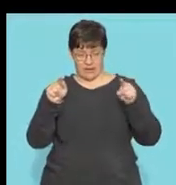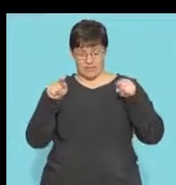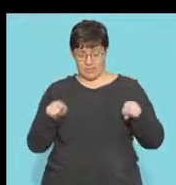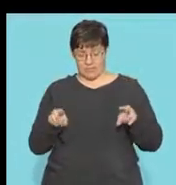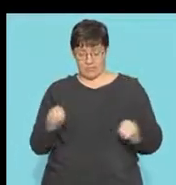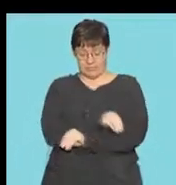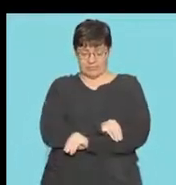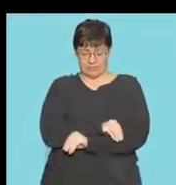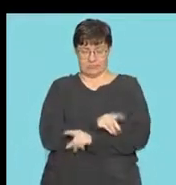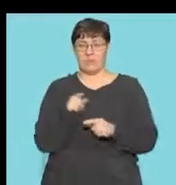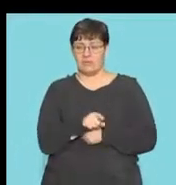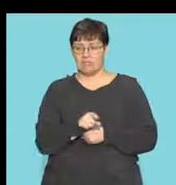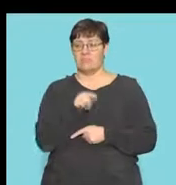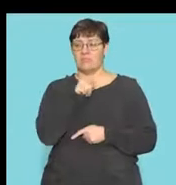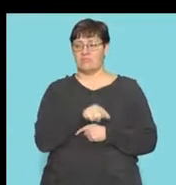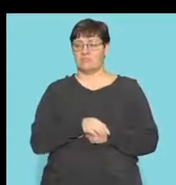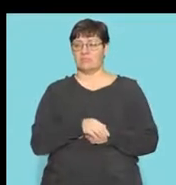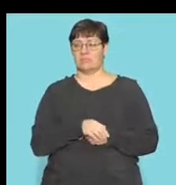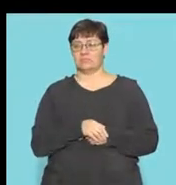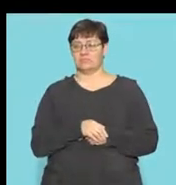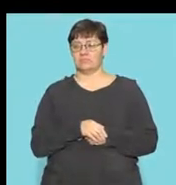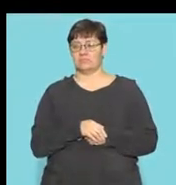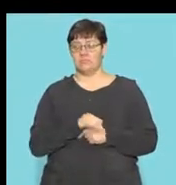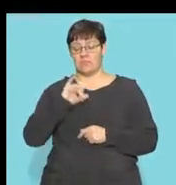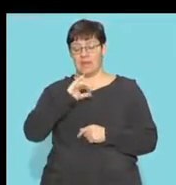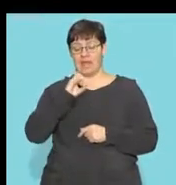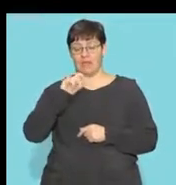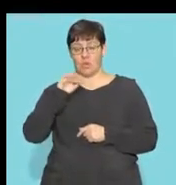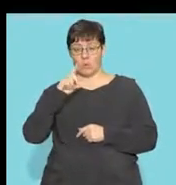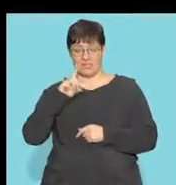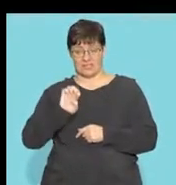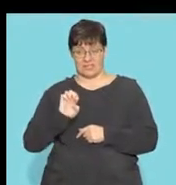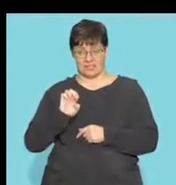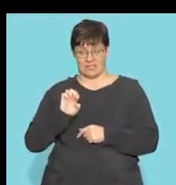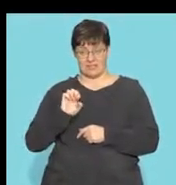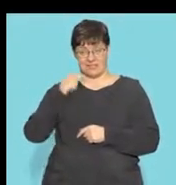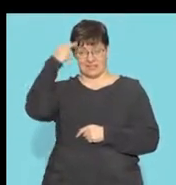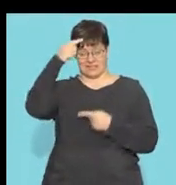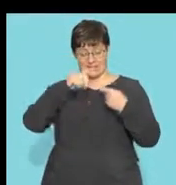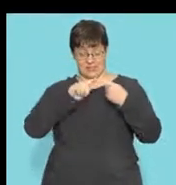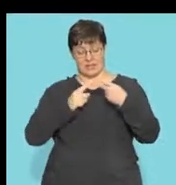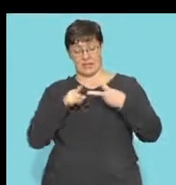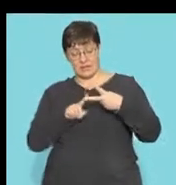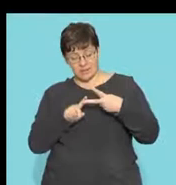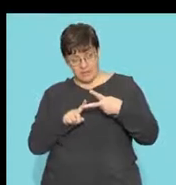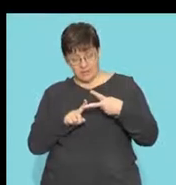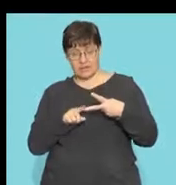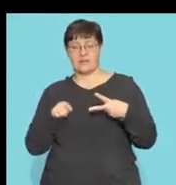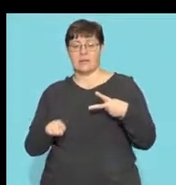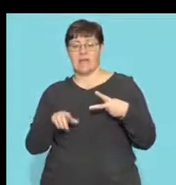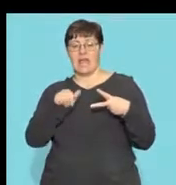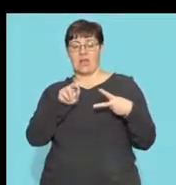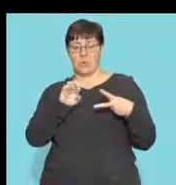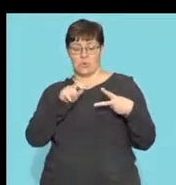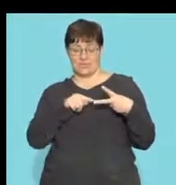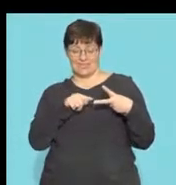going to take place. This is a reduction reaction. This is going to be at the cathode, and this reaction is going to be at